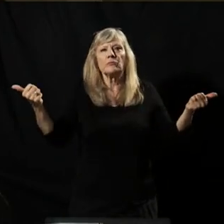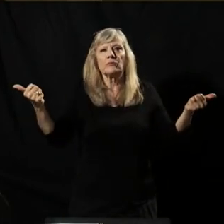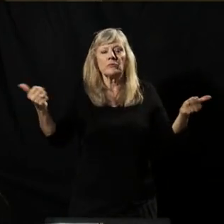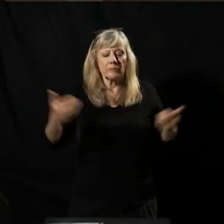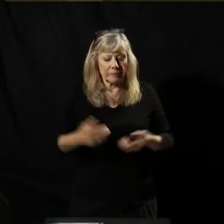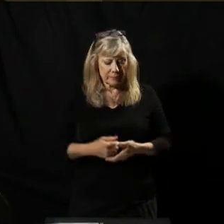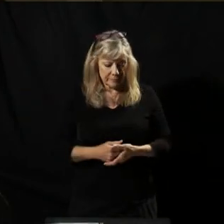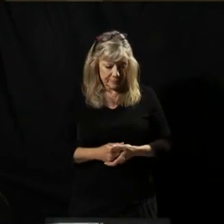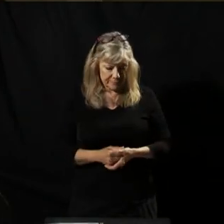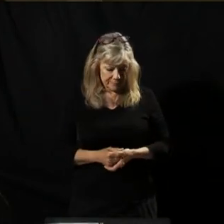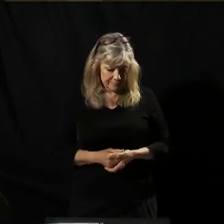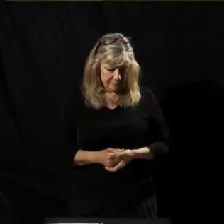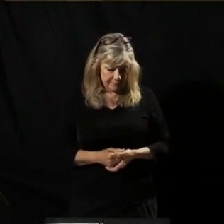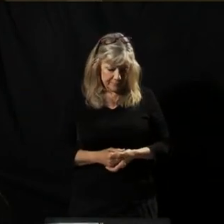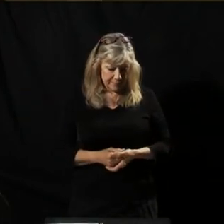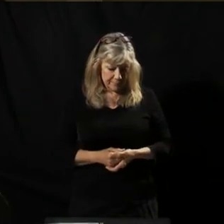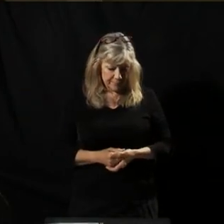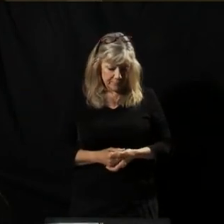darkness.